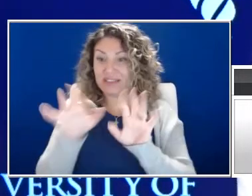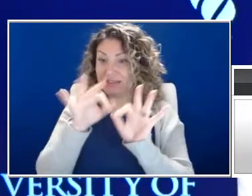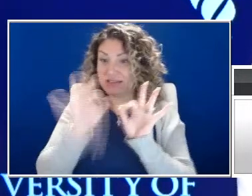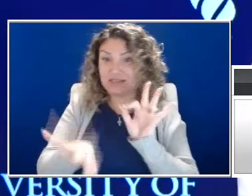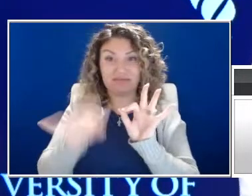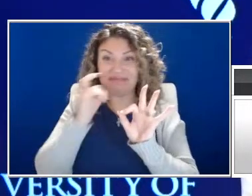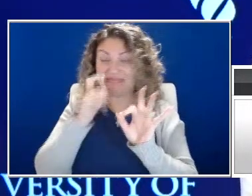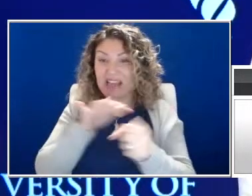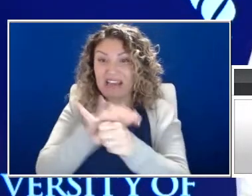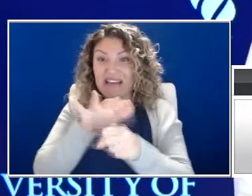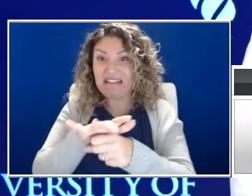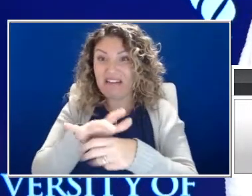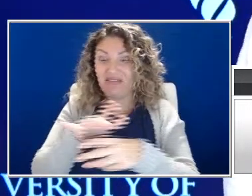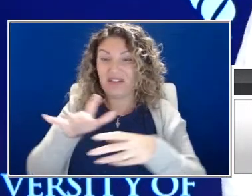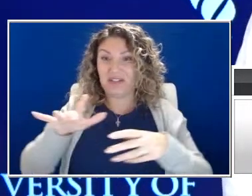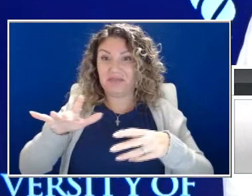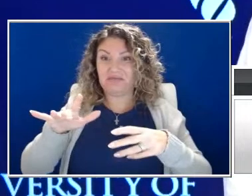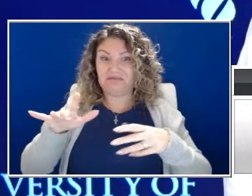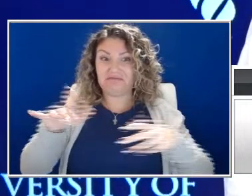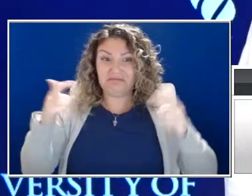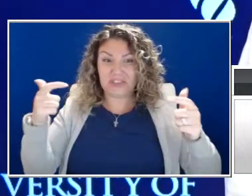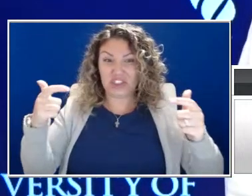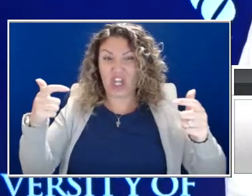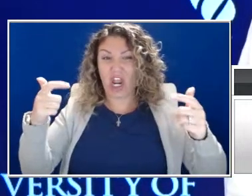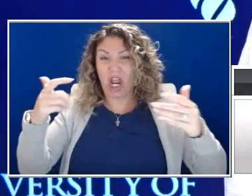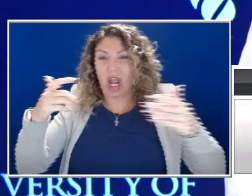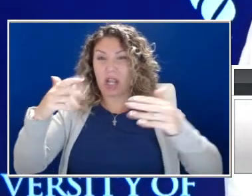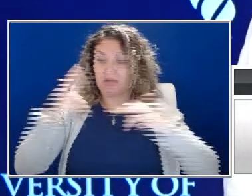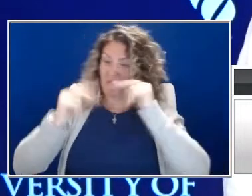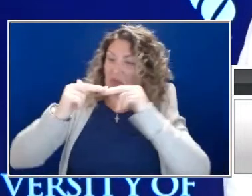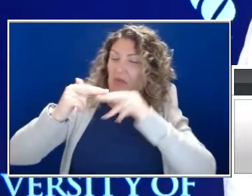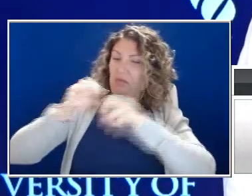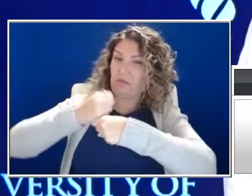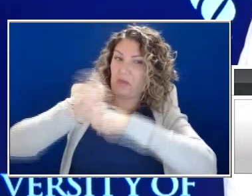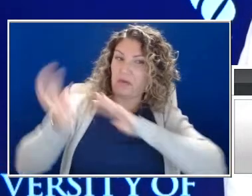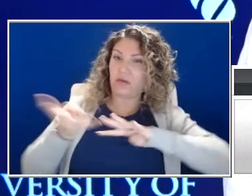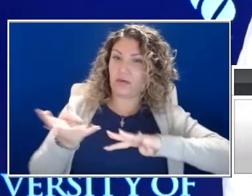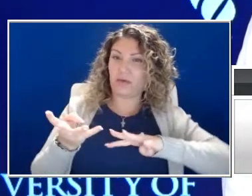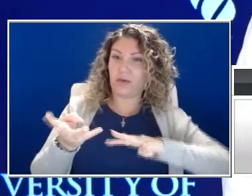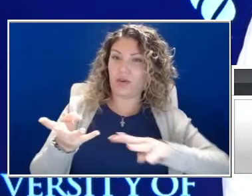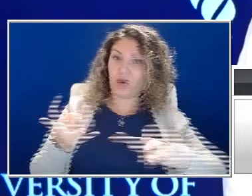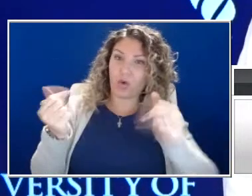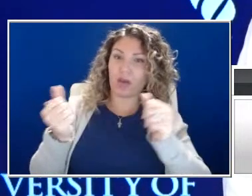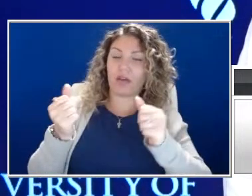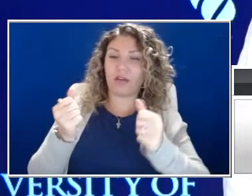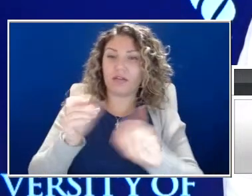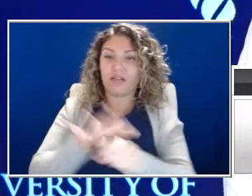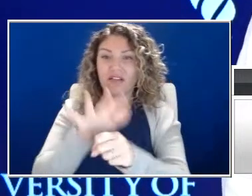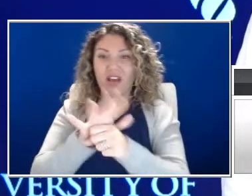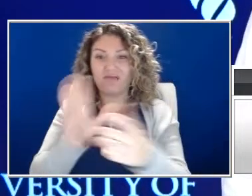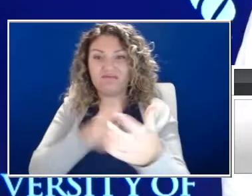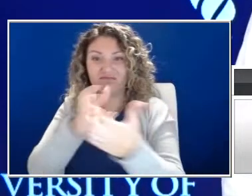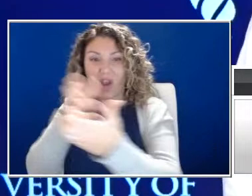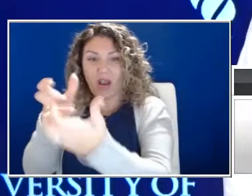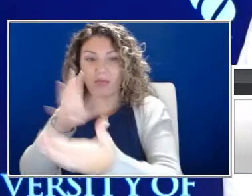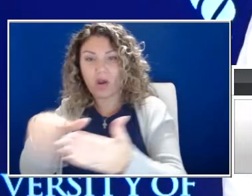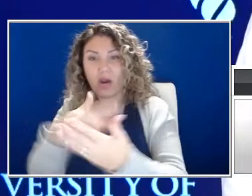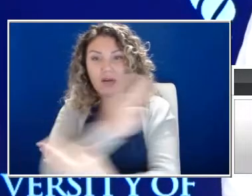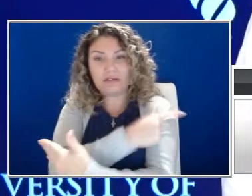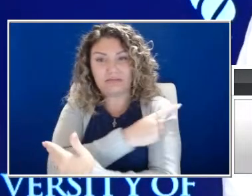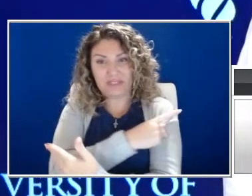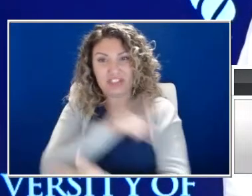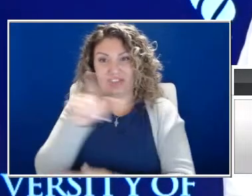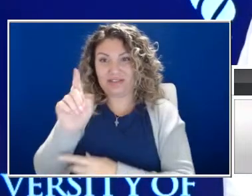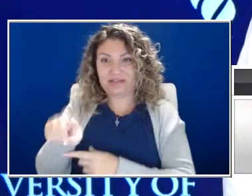manufacturing facilities to make these complex therapies quickly enough to accommodate all of the patients in need. And so this is something that we're